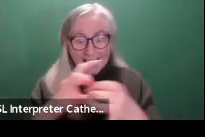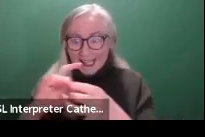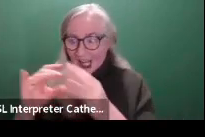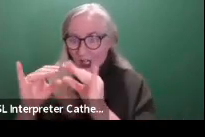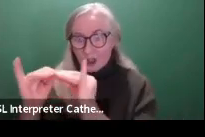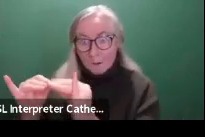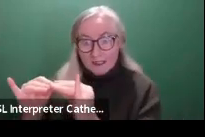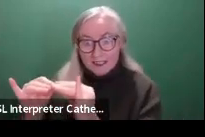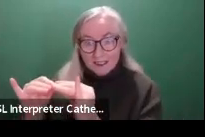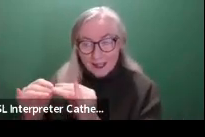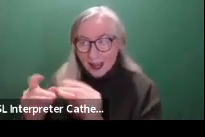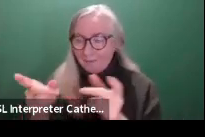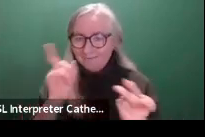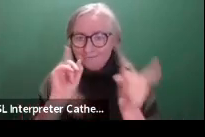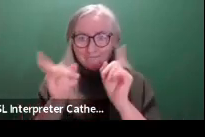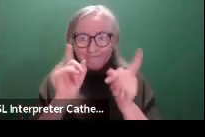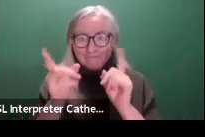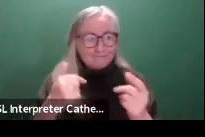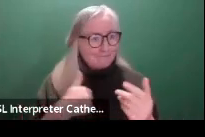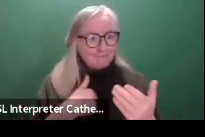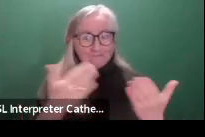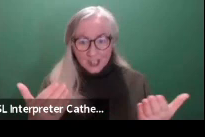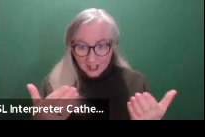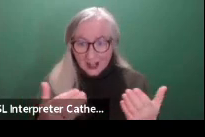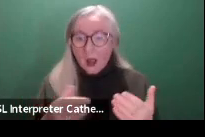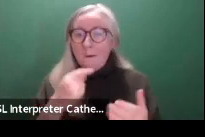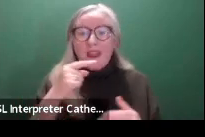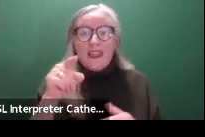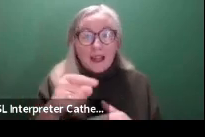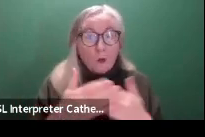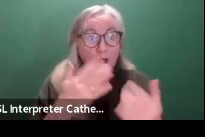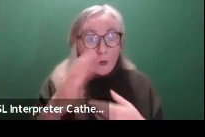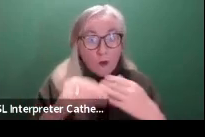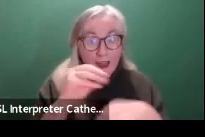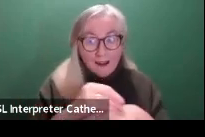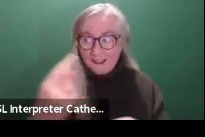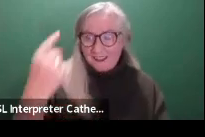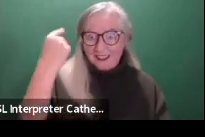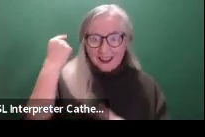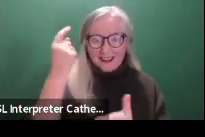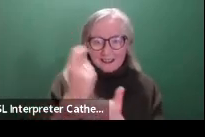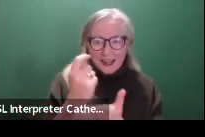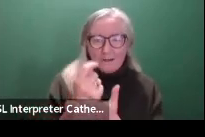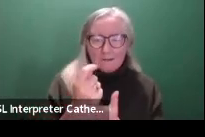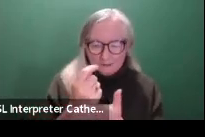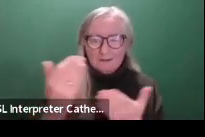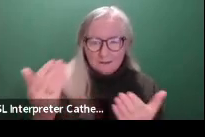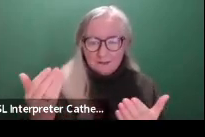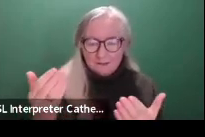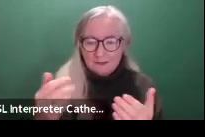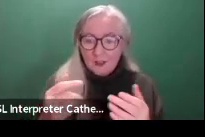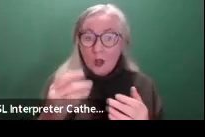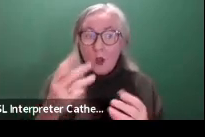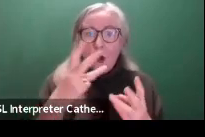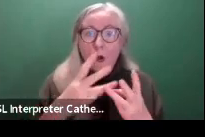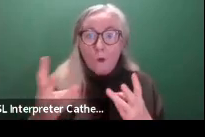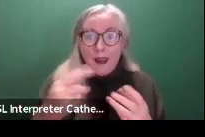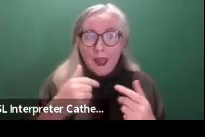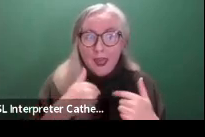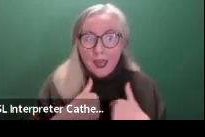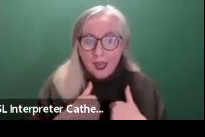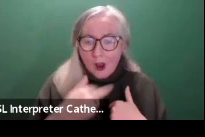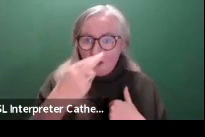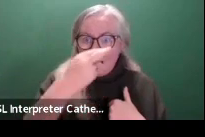again, I think, just related to a lot that was going on with me at the time. And then once I realised that